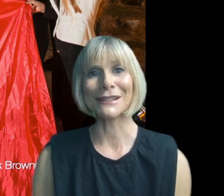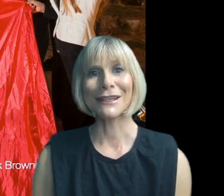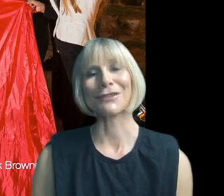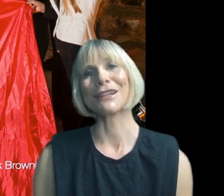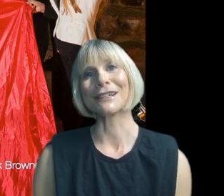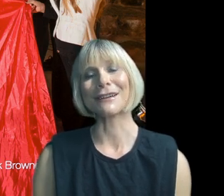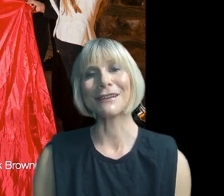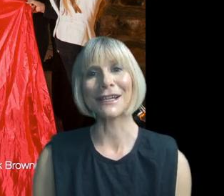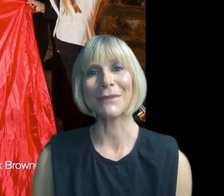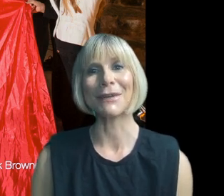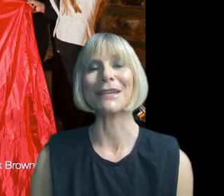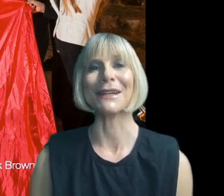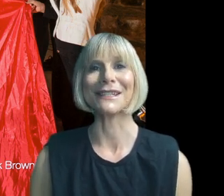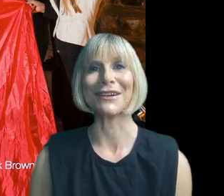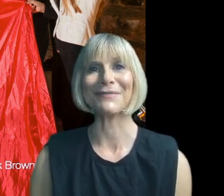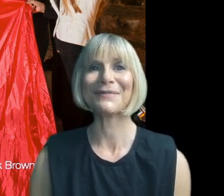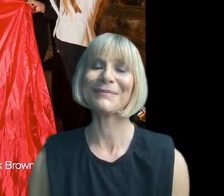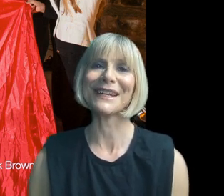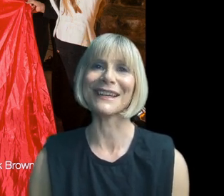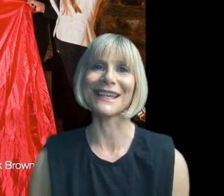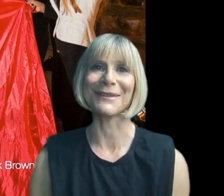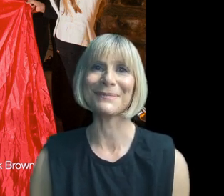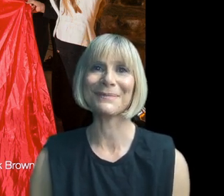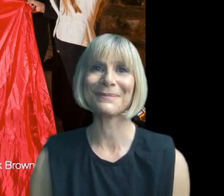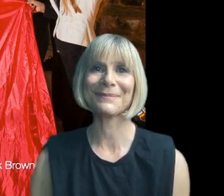thoughts, so if you'd like to contact me, my email is here. Many thanks again.